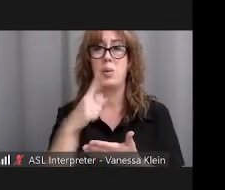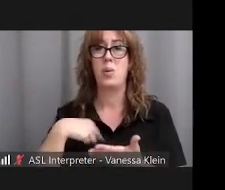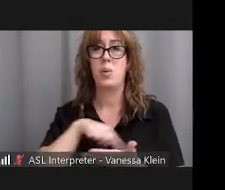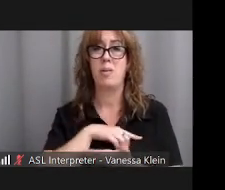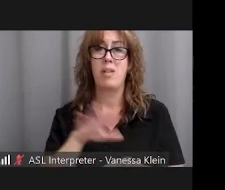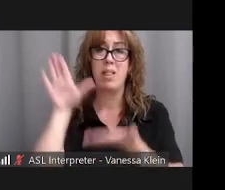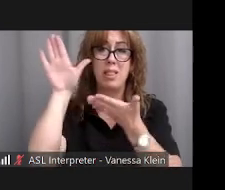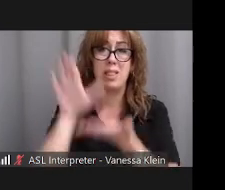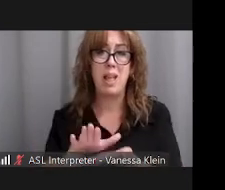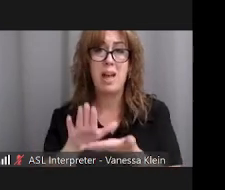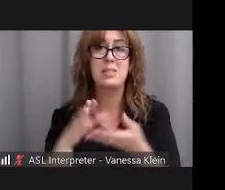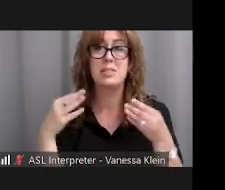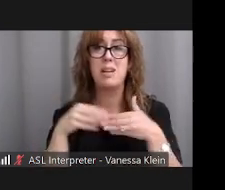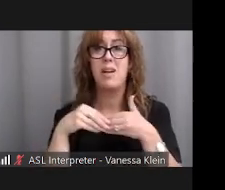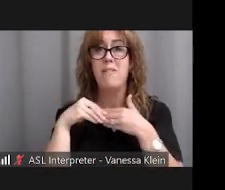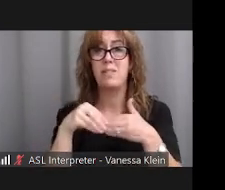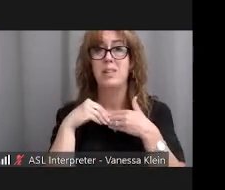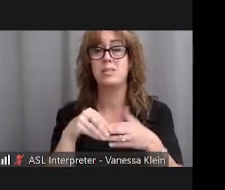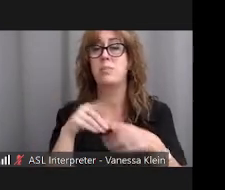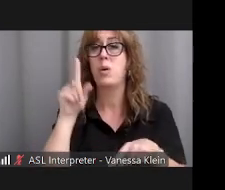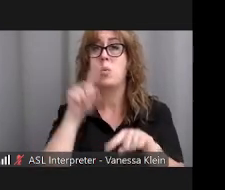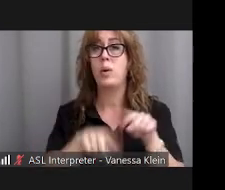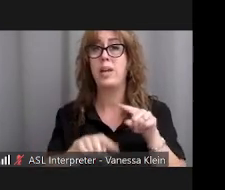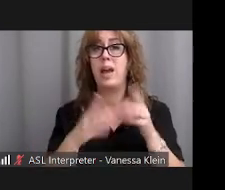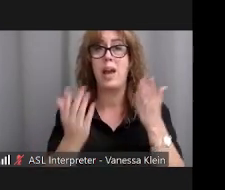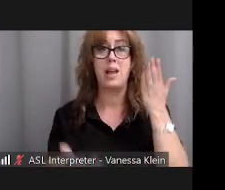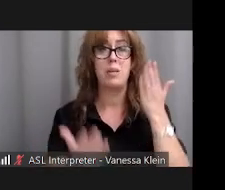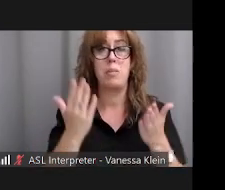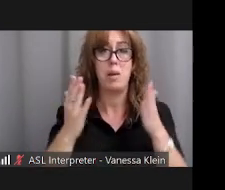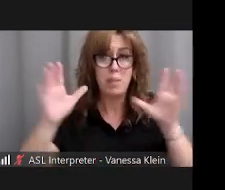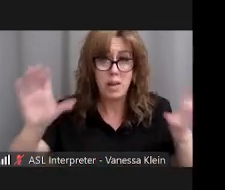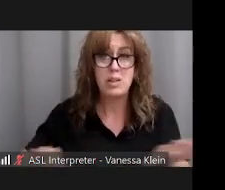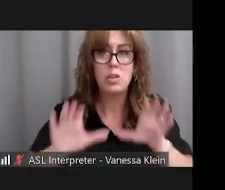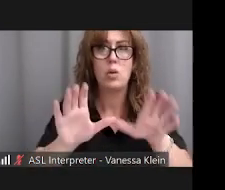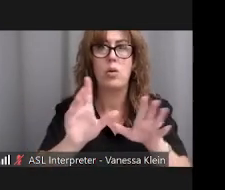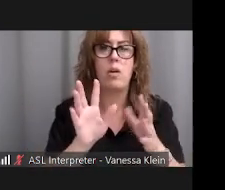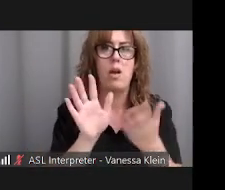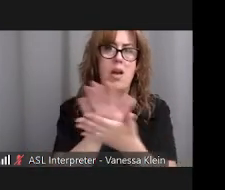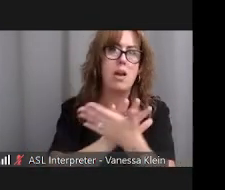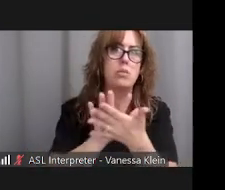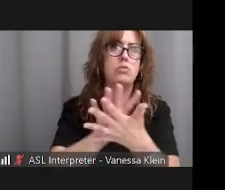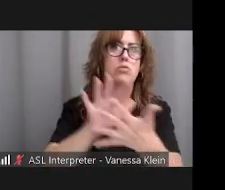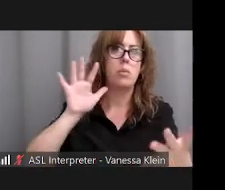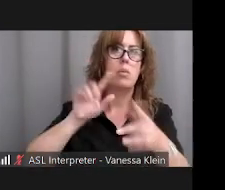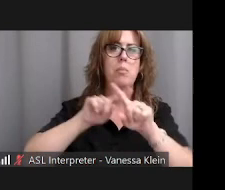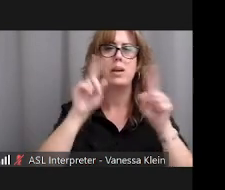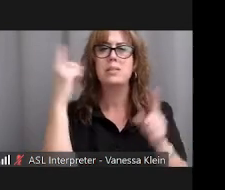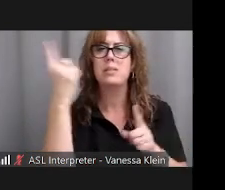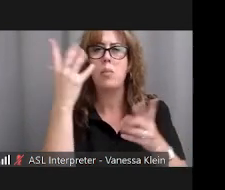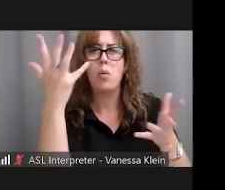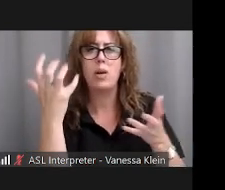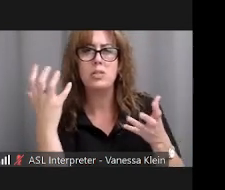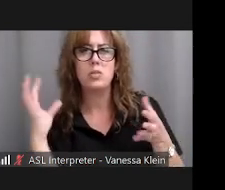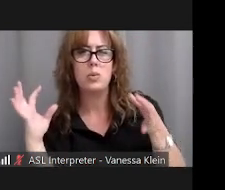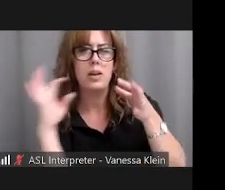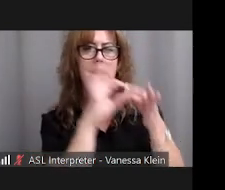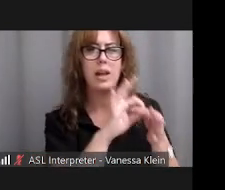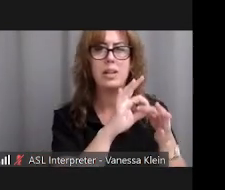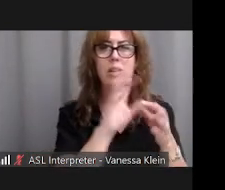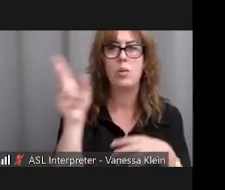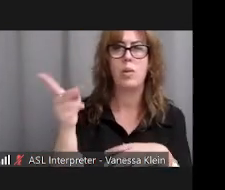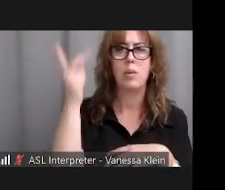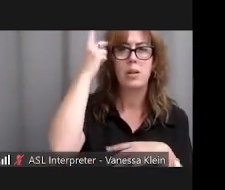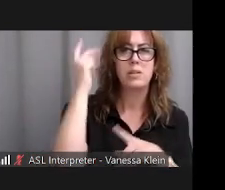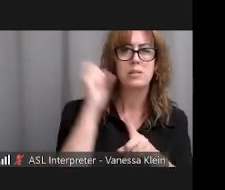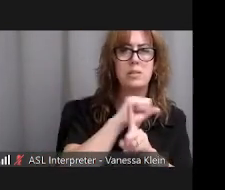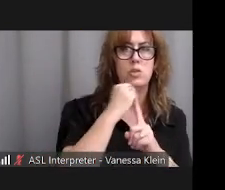most abstracted work we may want to make because someone might want us or need us to connect it to the political climate of these times. This is